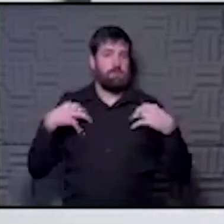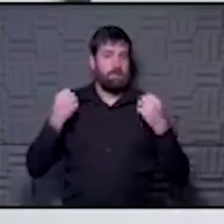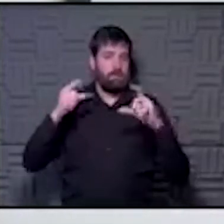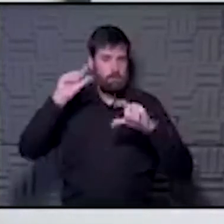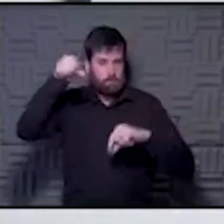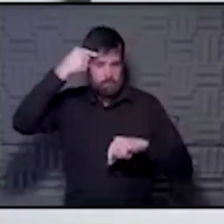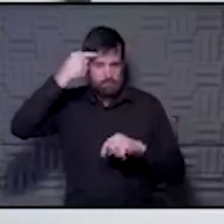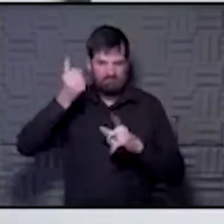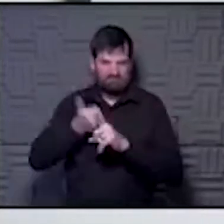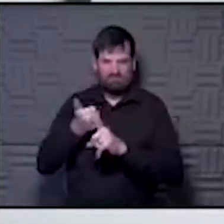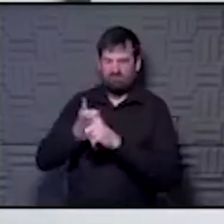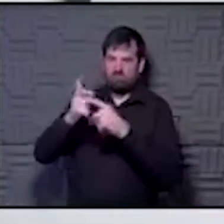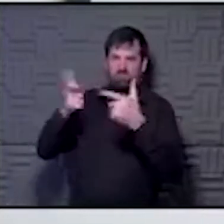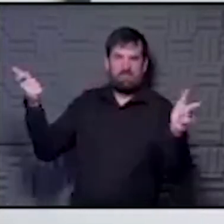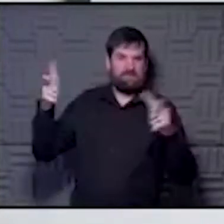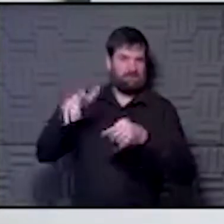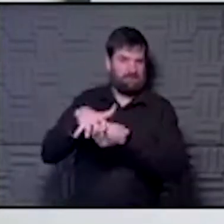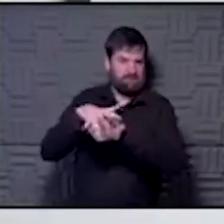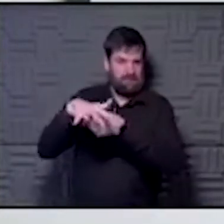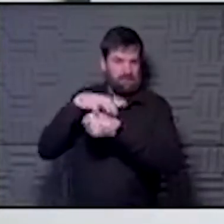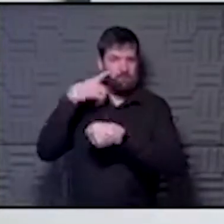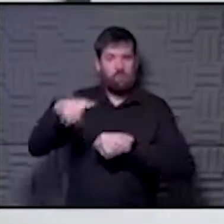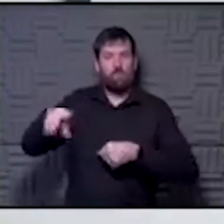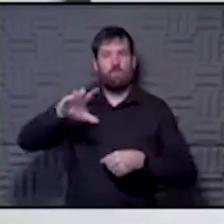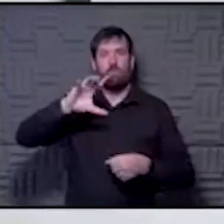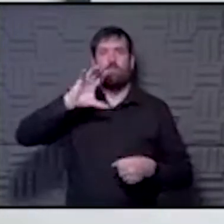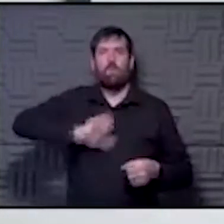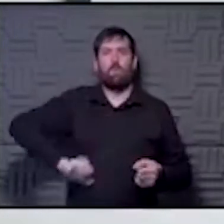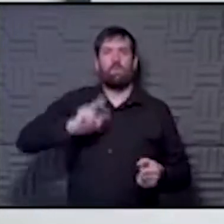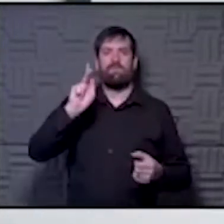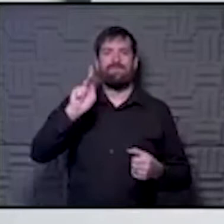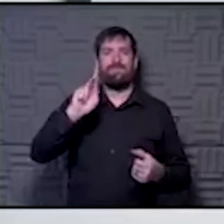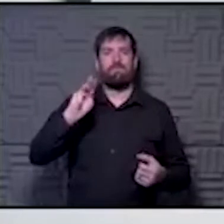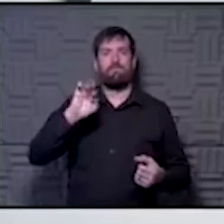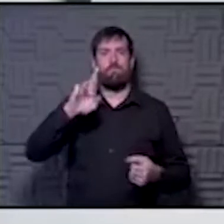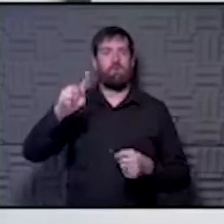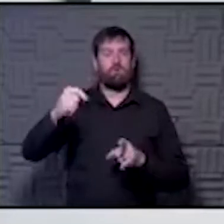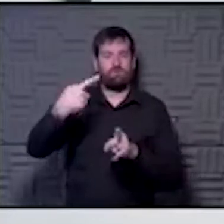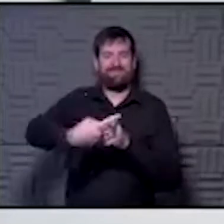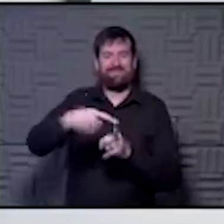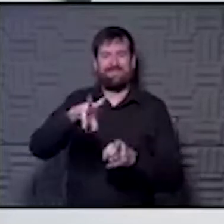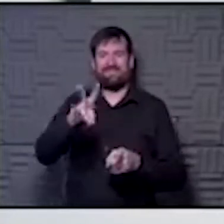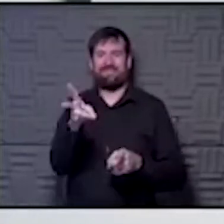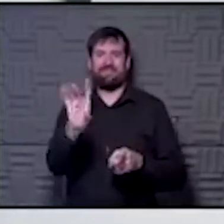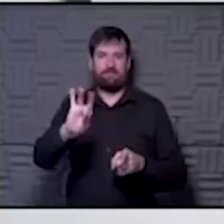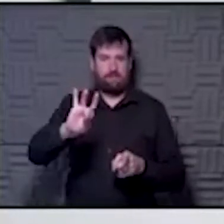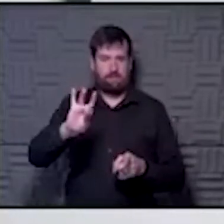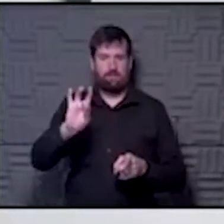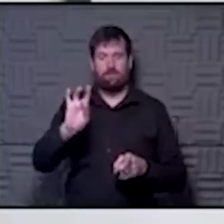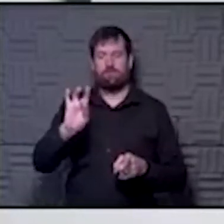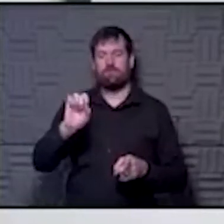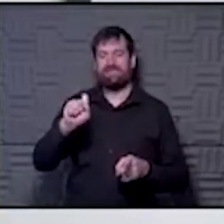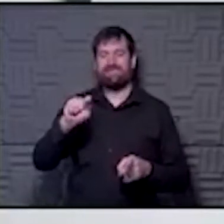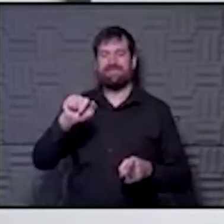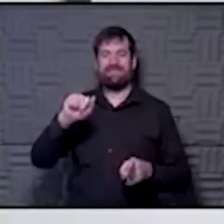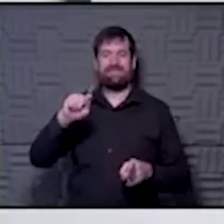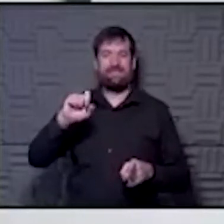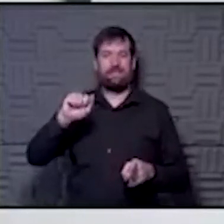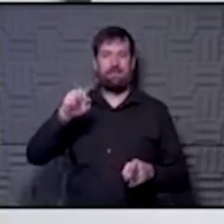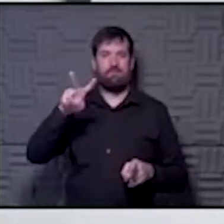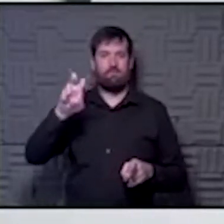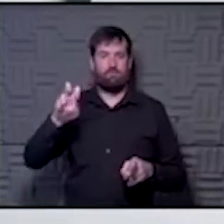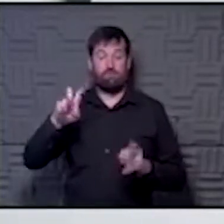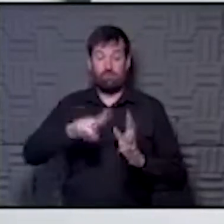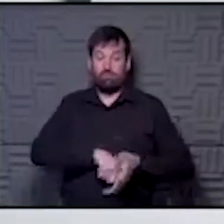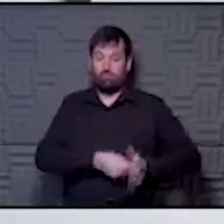big vaccination site at the old K-Mart at, I think it's 78th and State Avenue, where they're starting with health